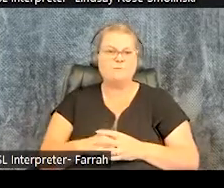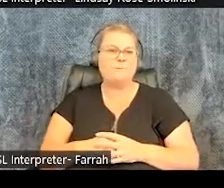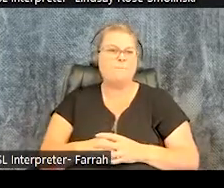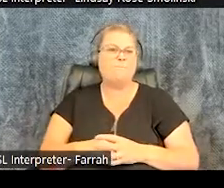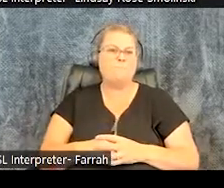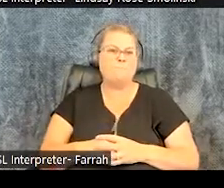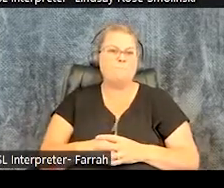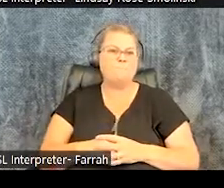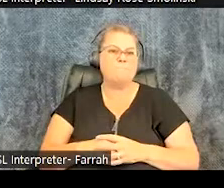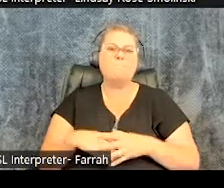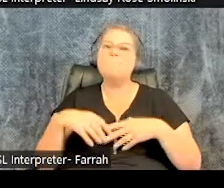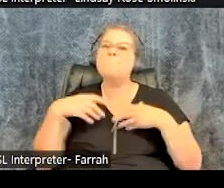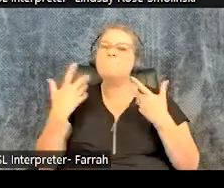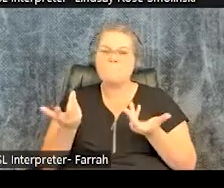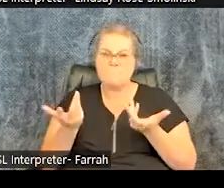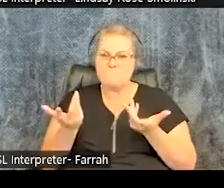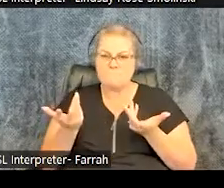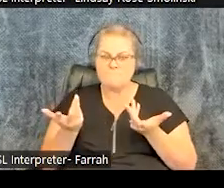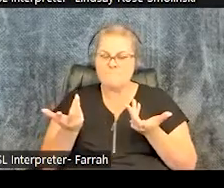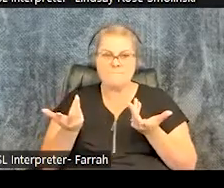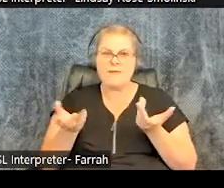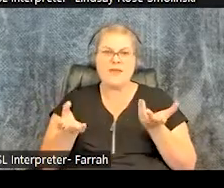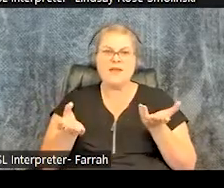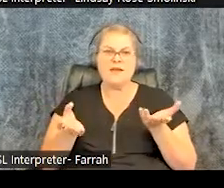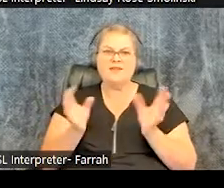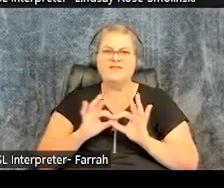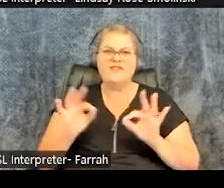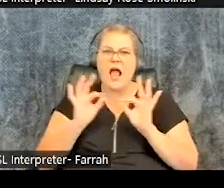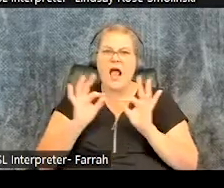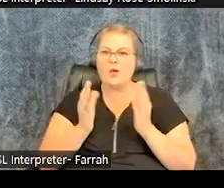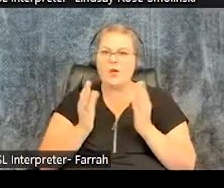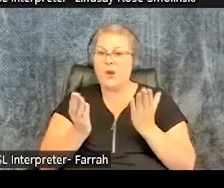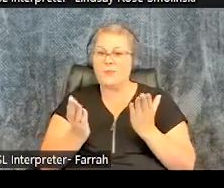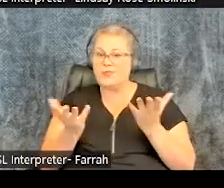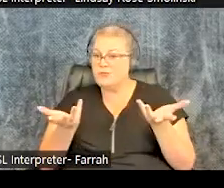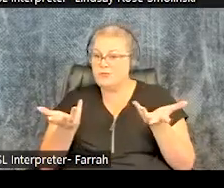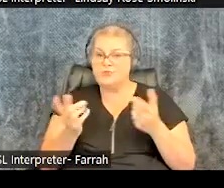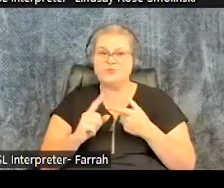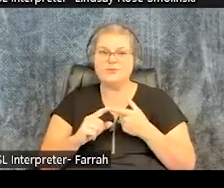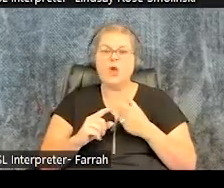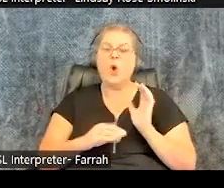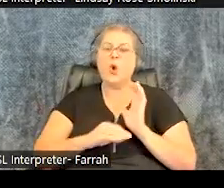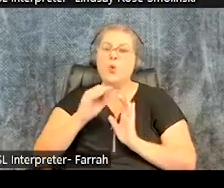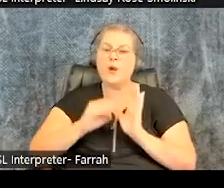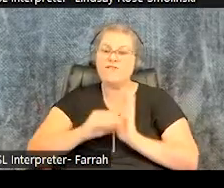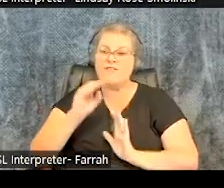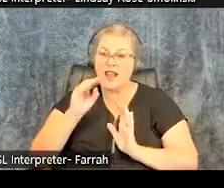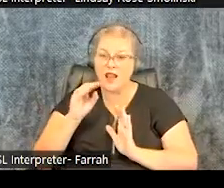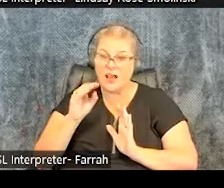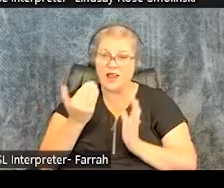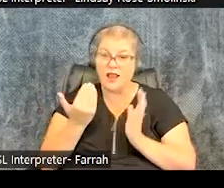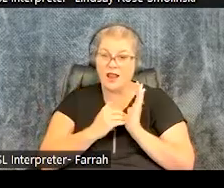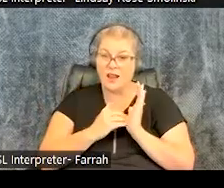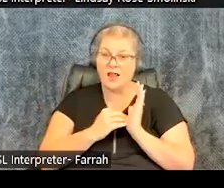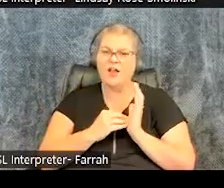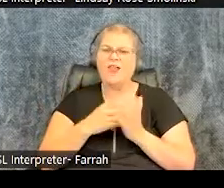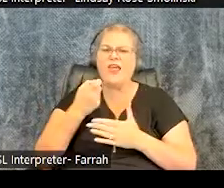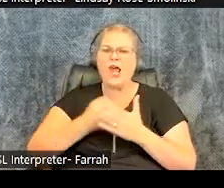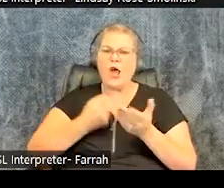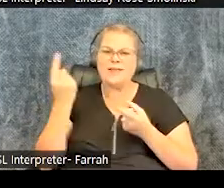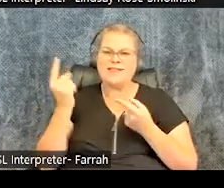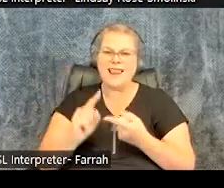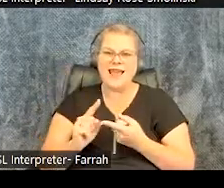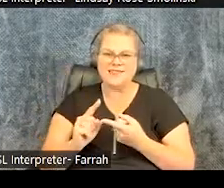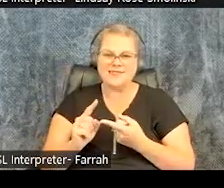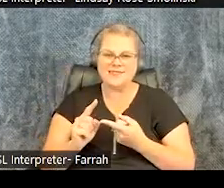So what are some of the value propositions of refillables? First of all, refillable bottles cost less. That's why these systems exist. The more